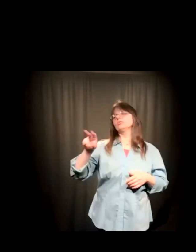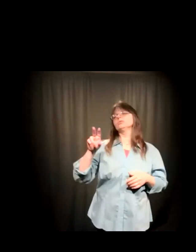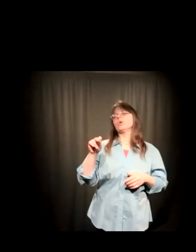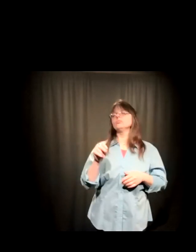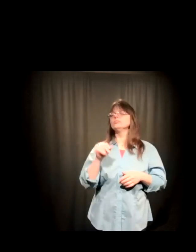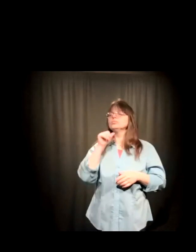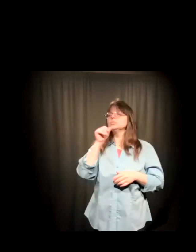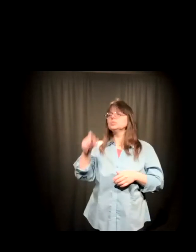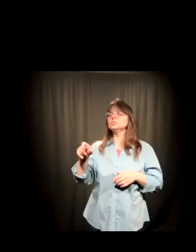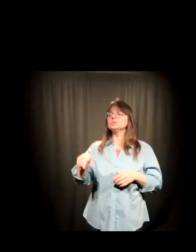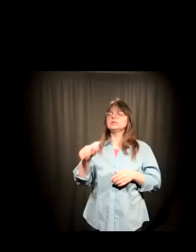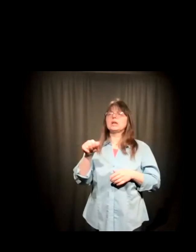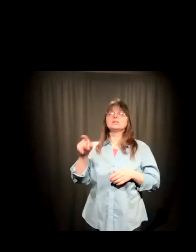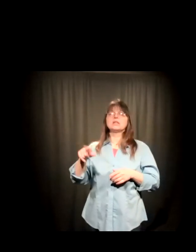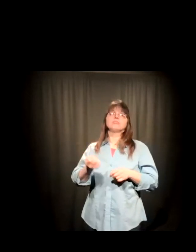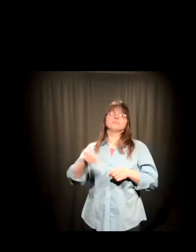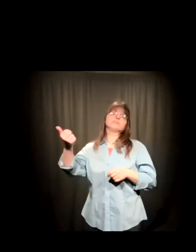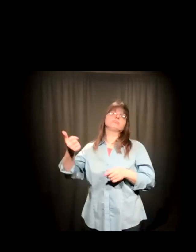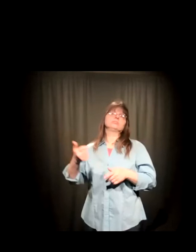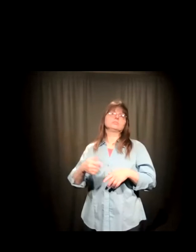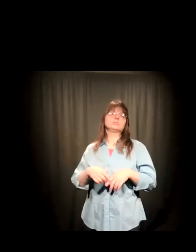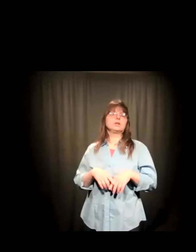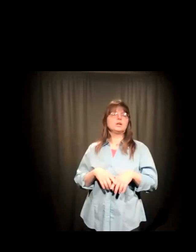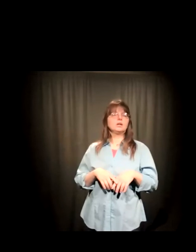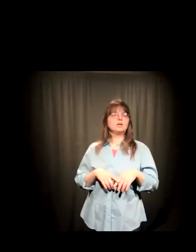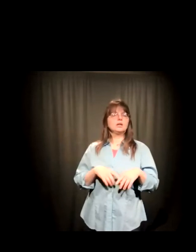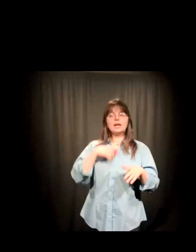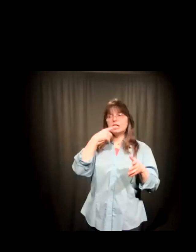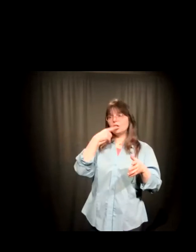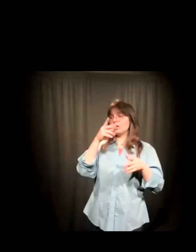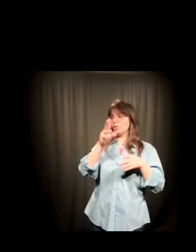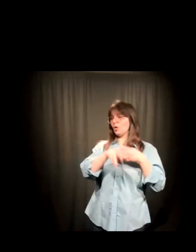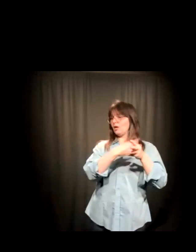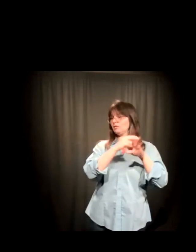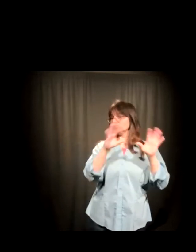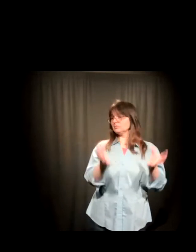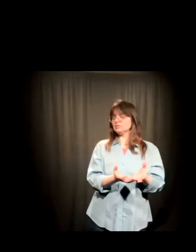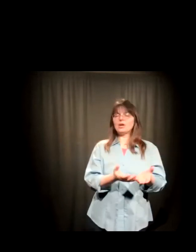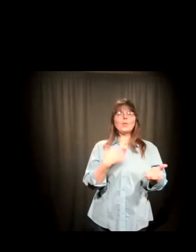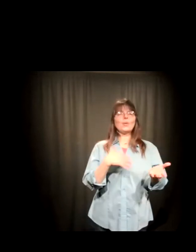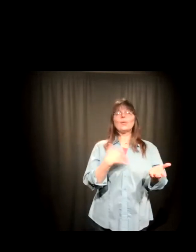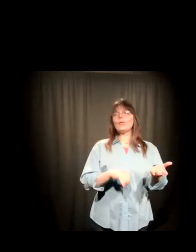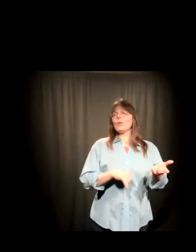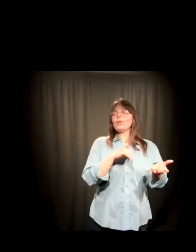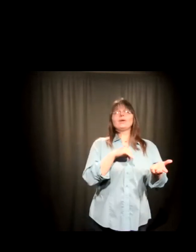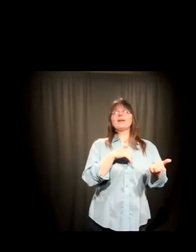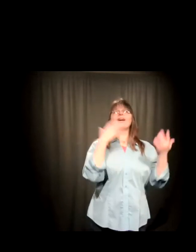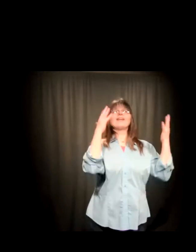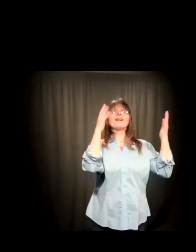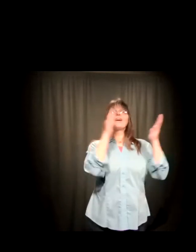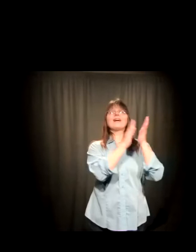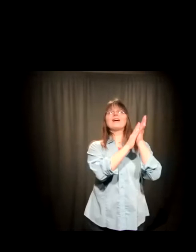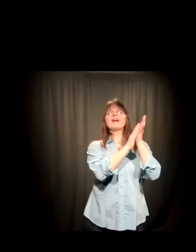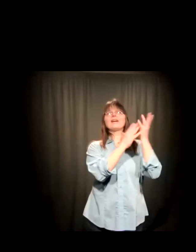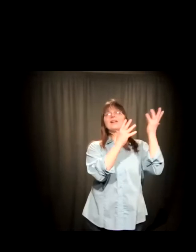possible. In the hearing world, this teacher is renowned, but not for the generations-long struggle he began. He's